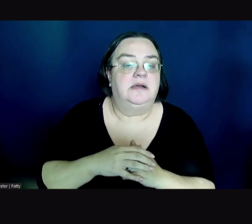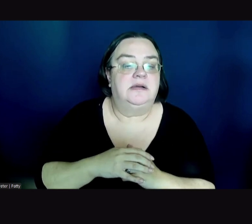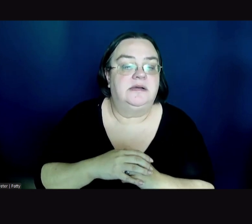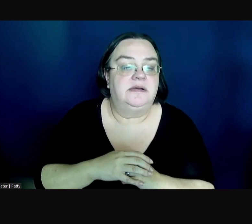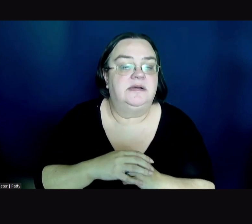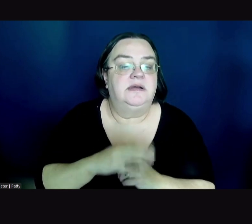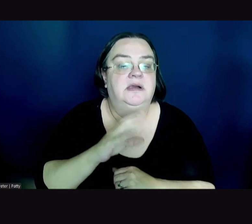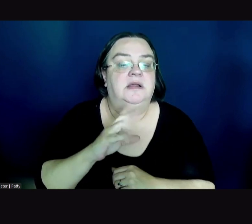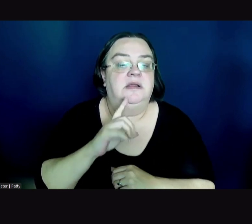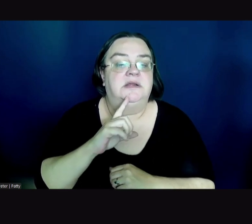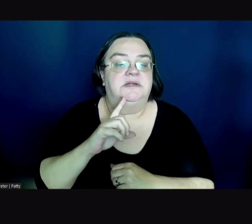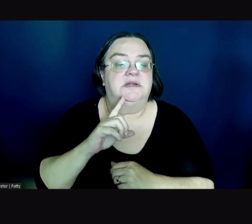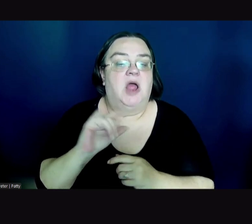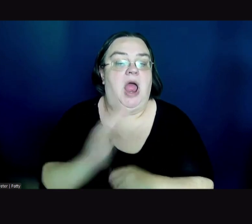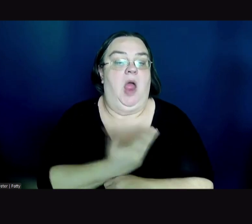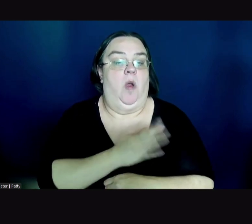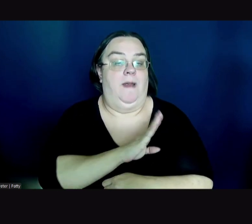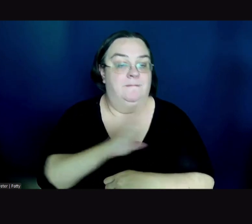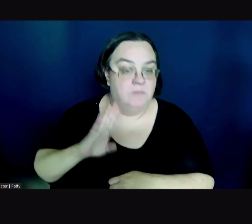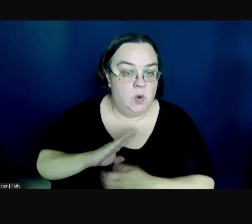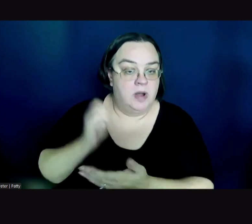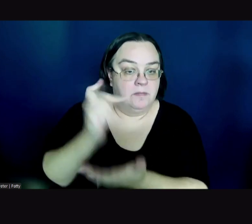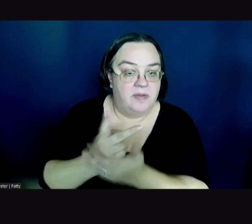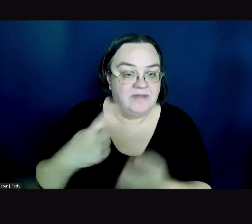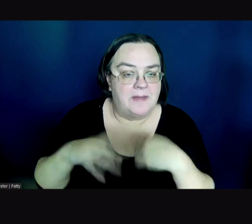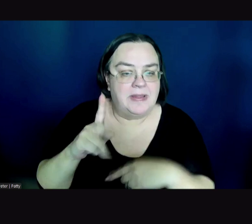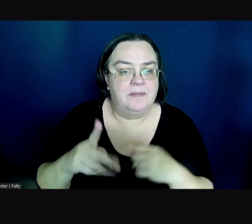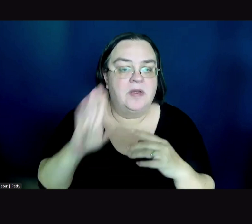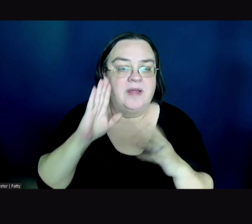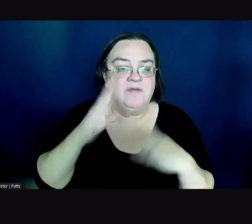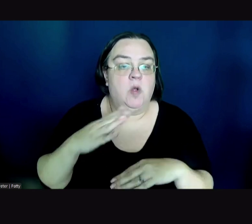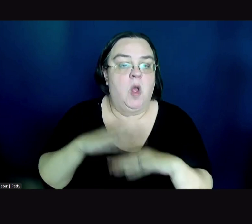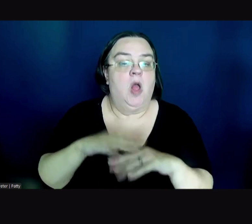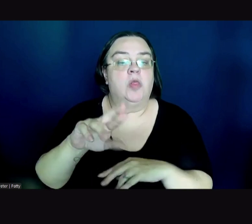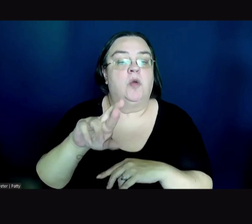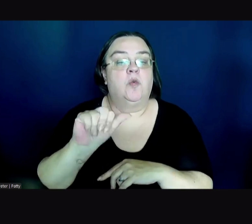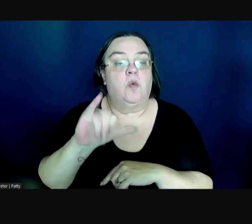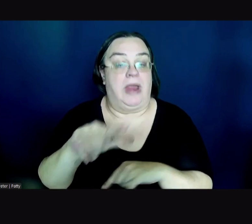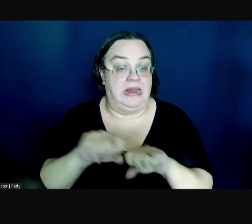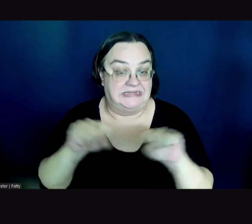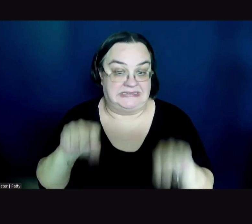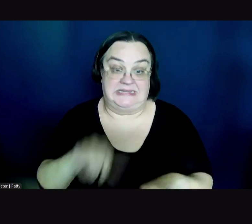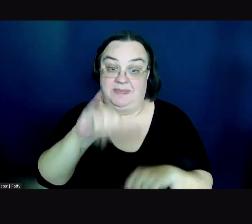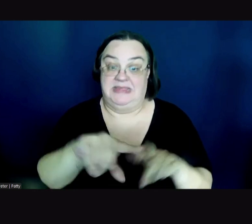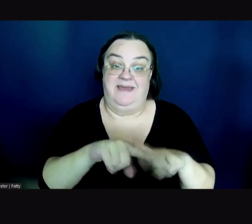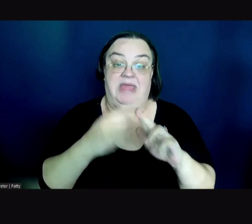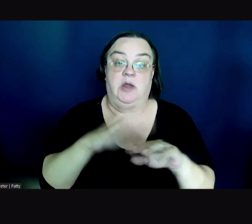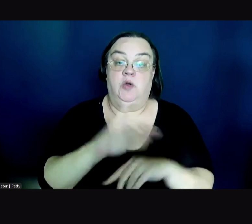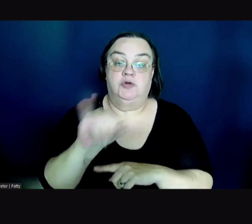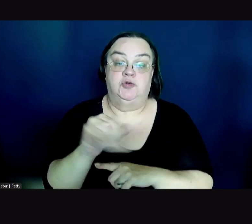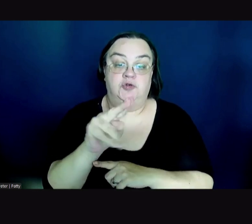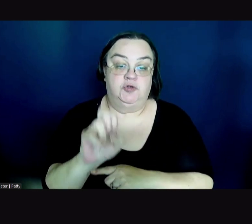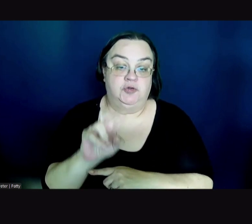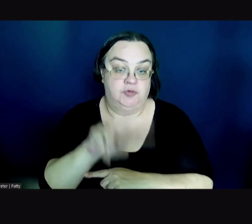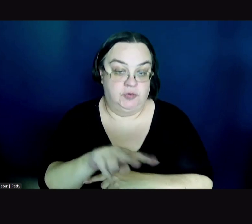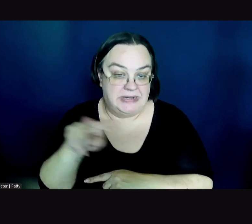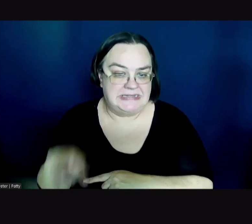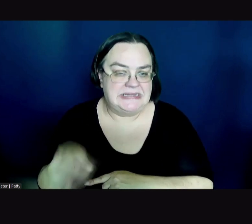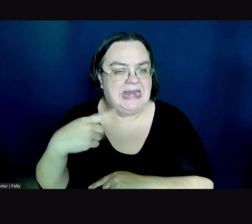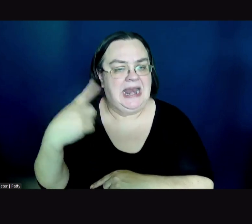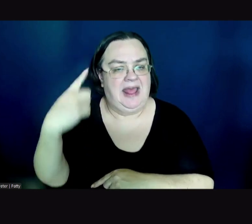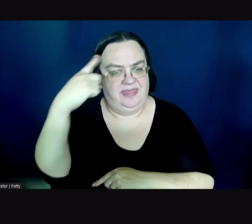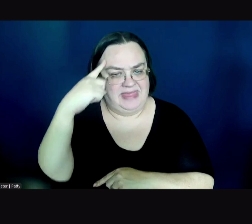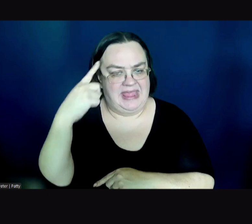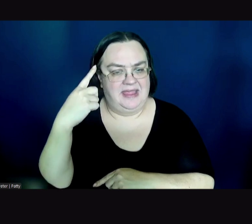rail system. So these go into effect June 22nd. And I think of most interest to Cheverly,